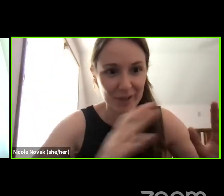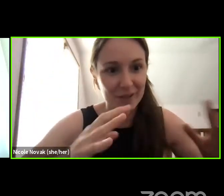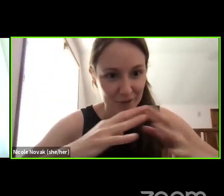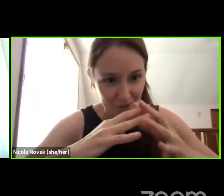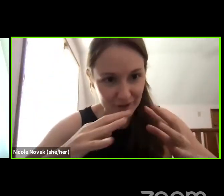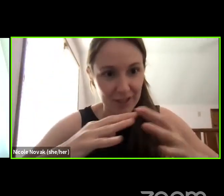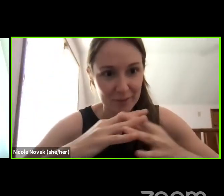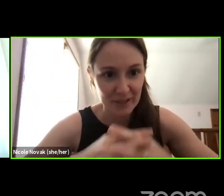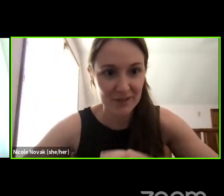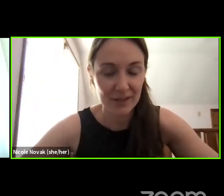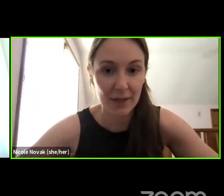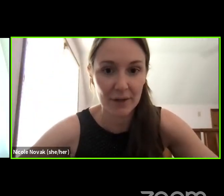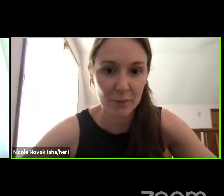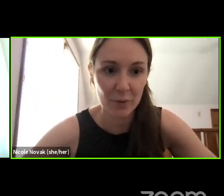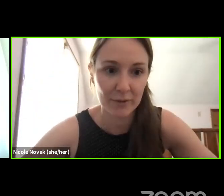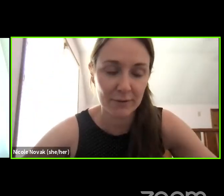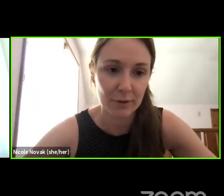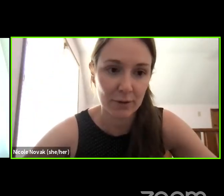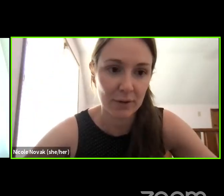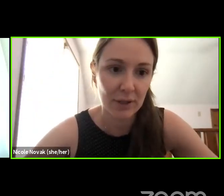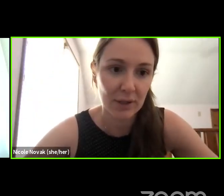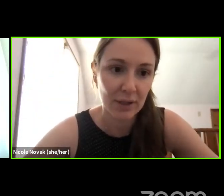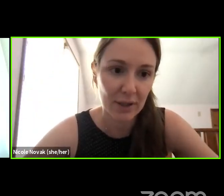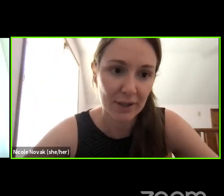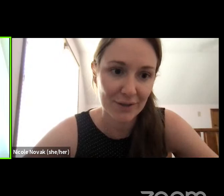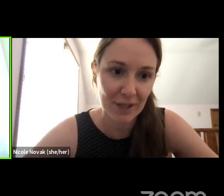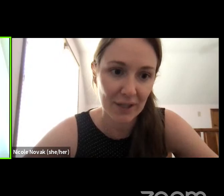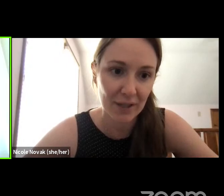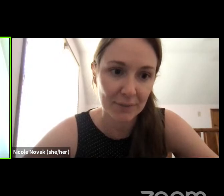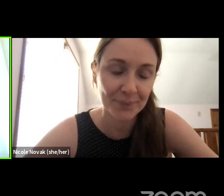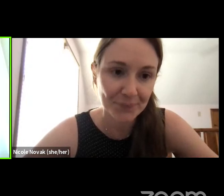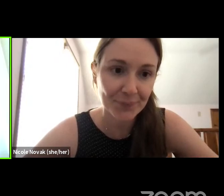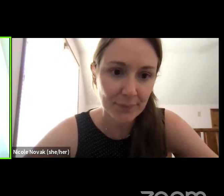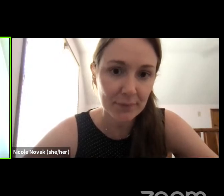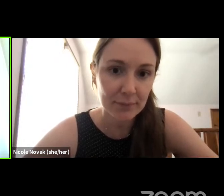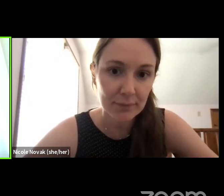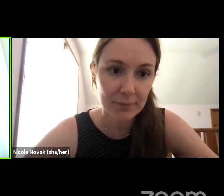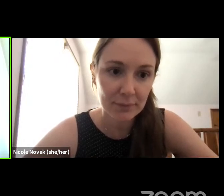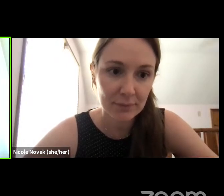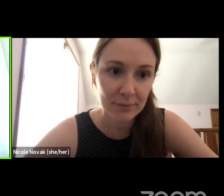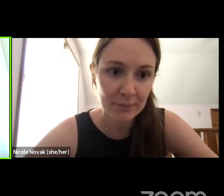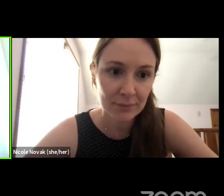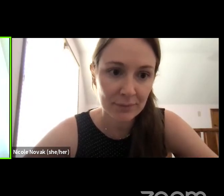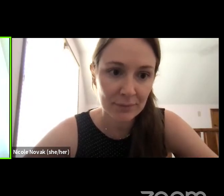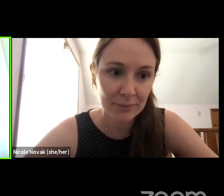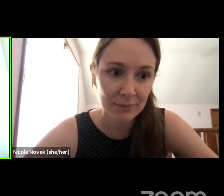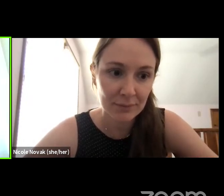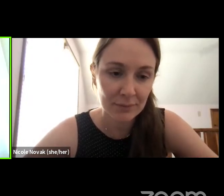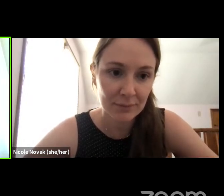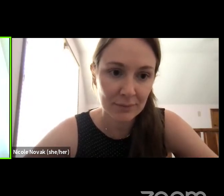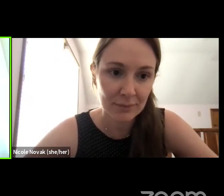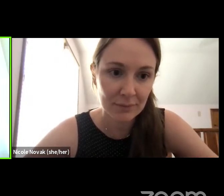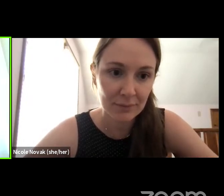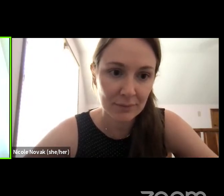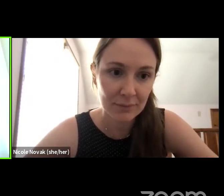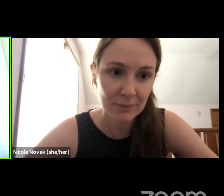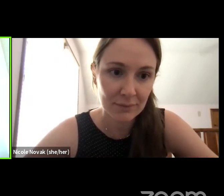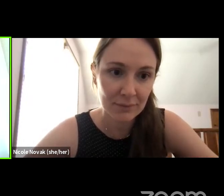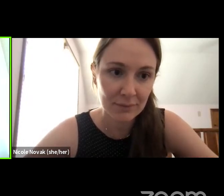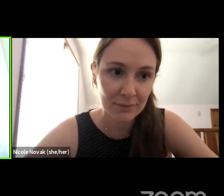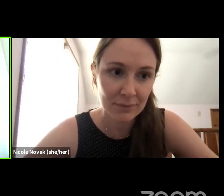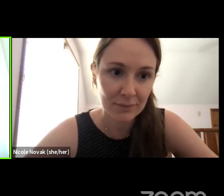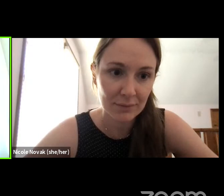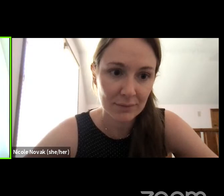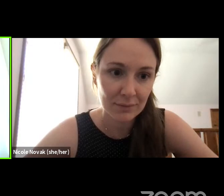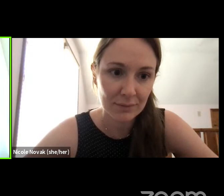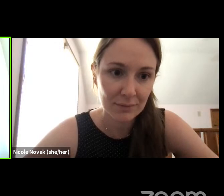another but you know could kind of piece together more of a full absolutely and that's what i need to is i need the broader um you know for